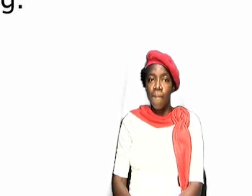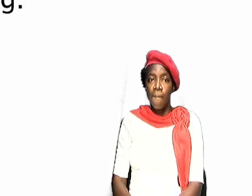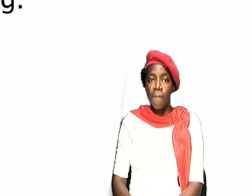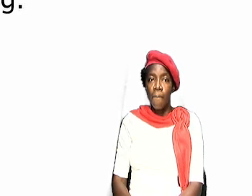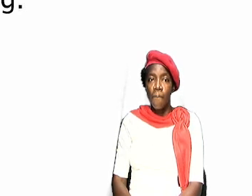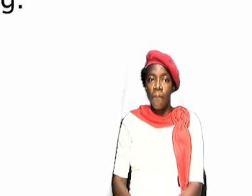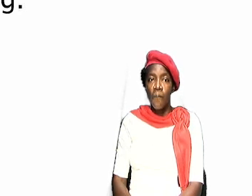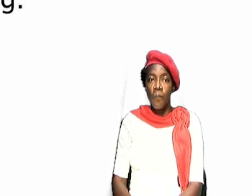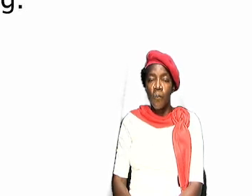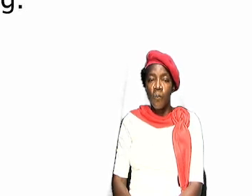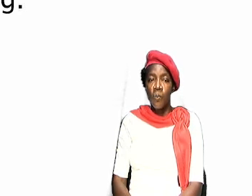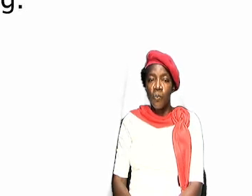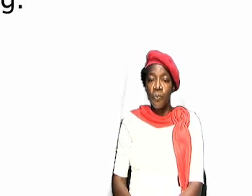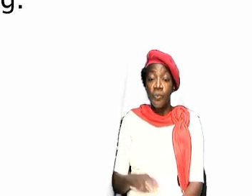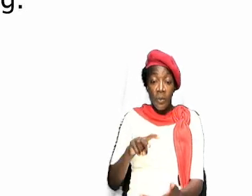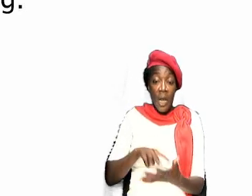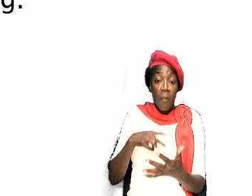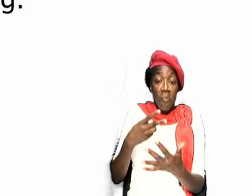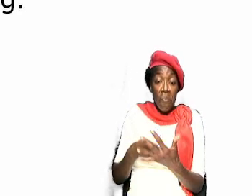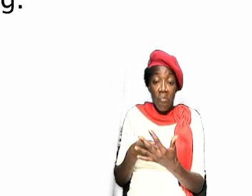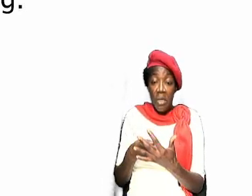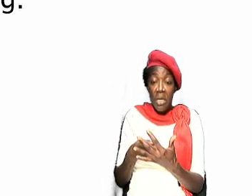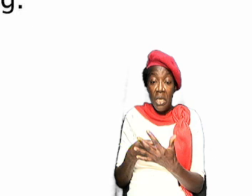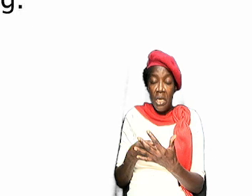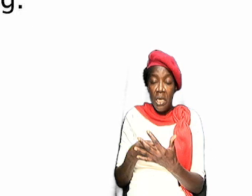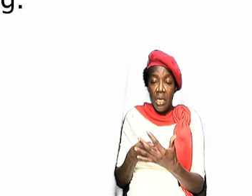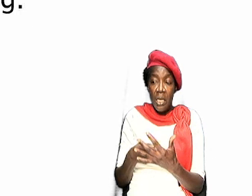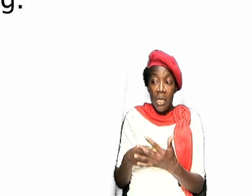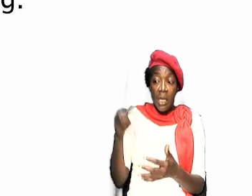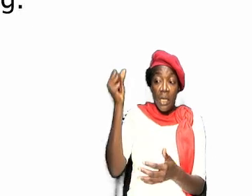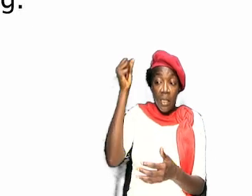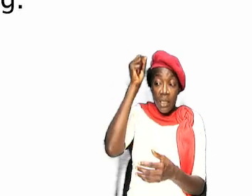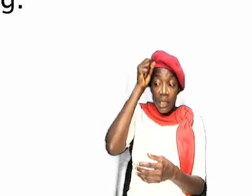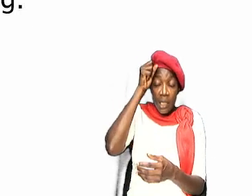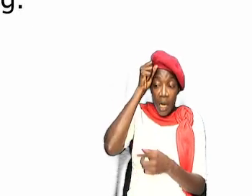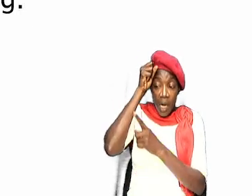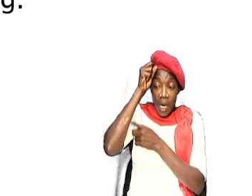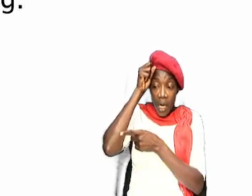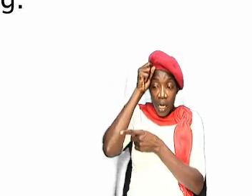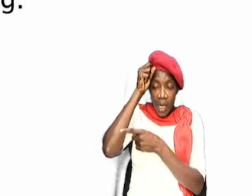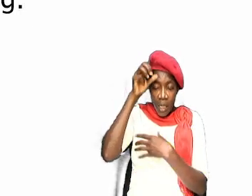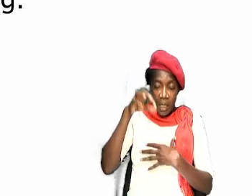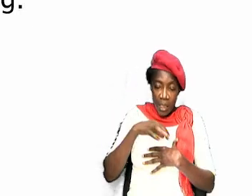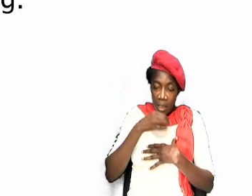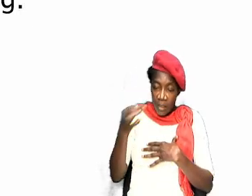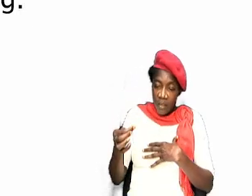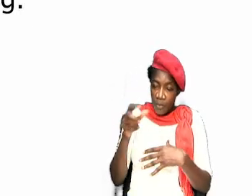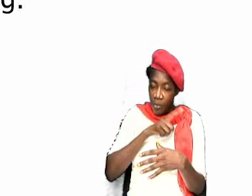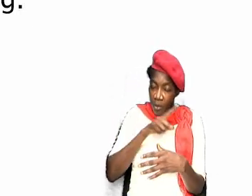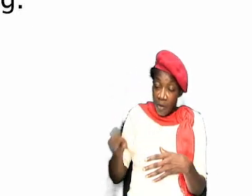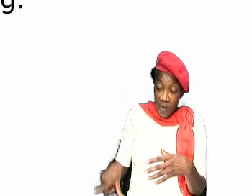The rejection from being king meant that Saul, the Spirit of the Lord,